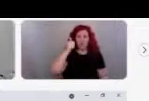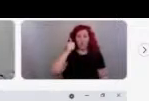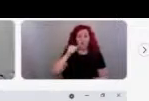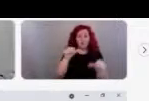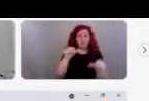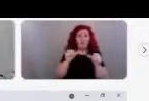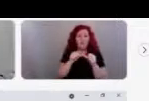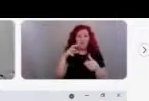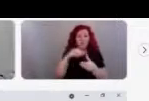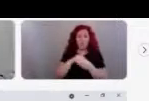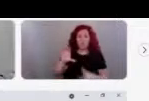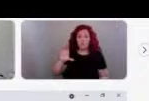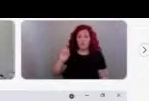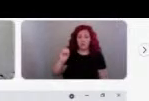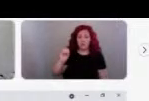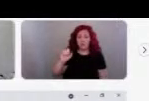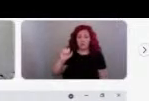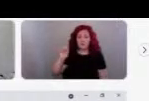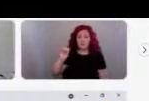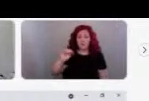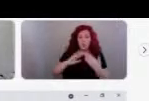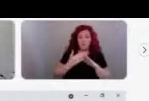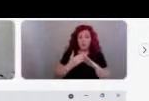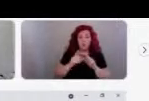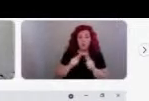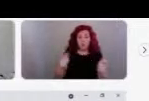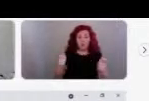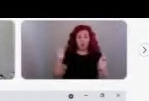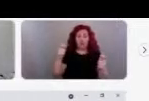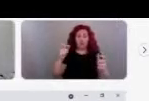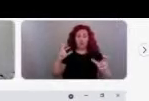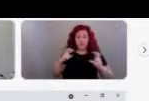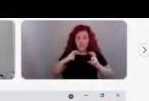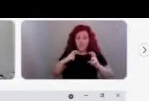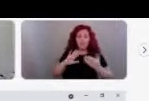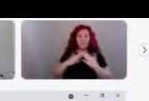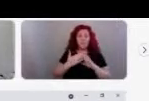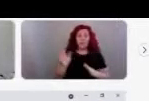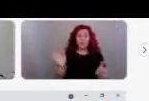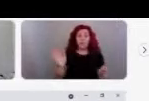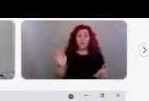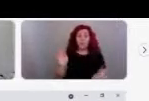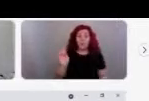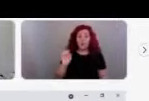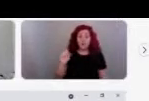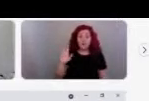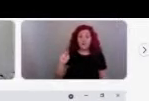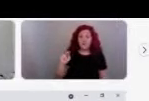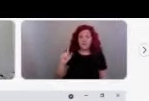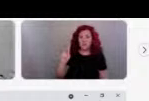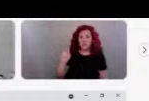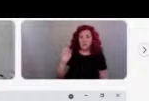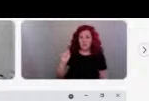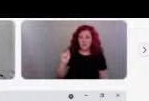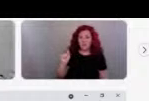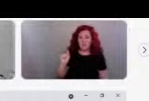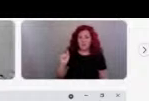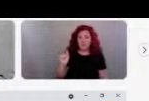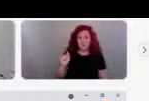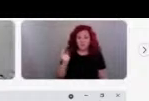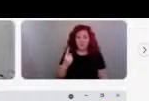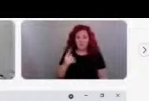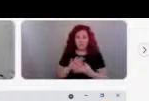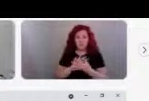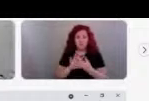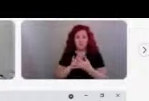ocotillo community and the large retirement community of sun lakes in general the people in the area are highly